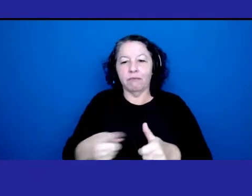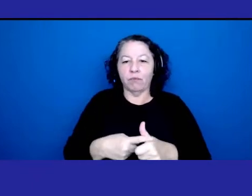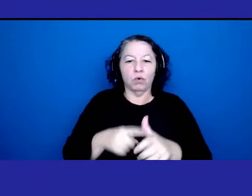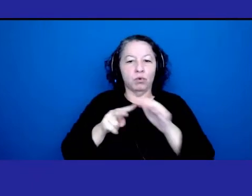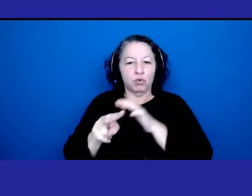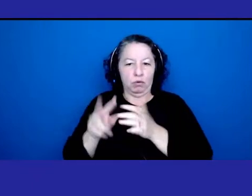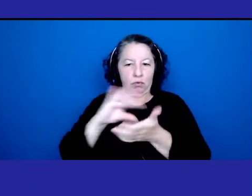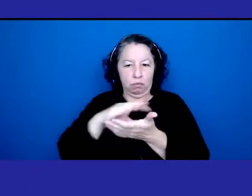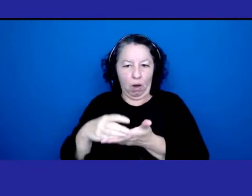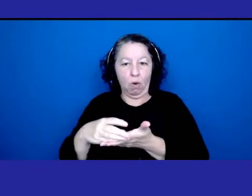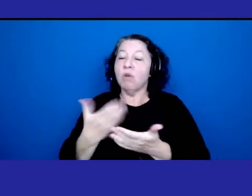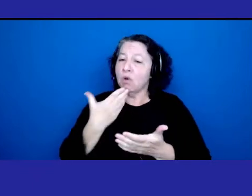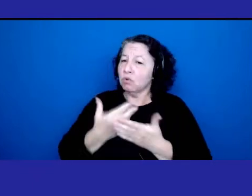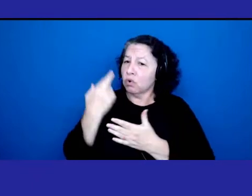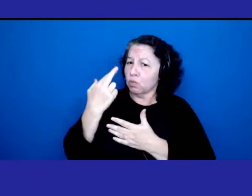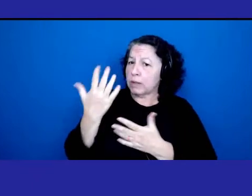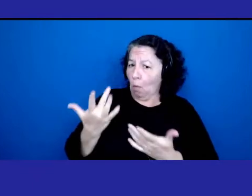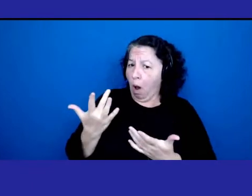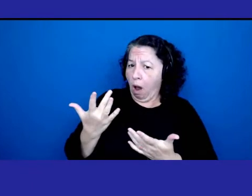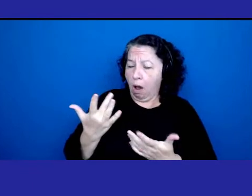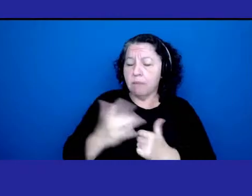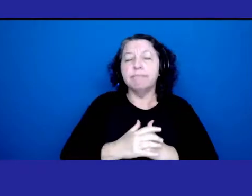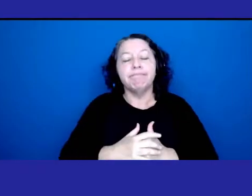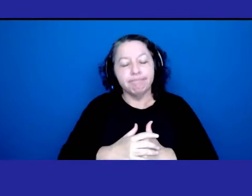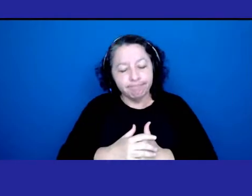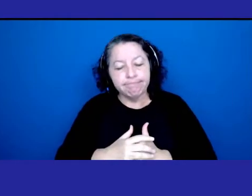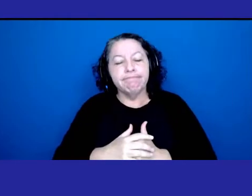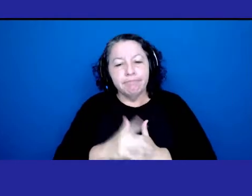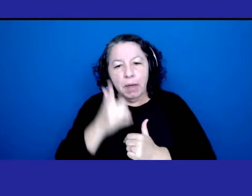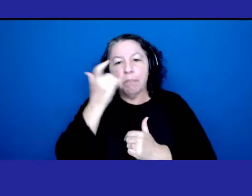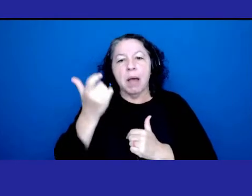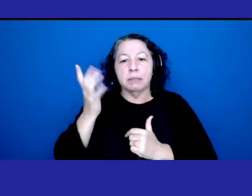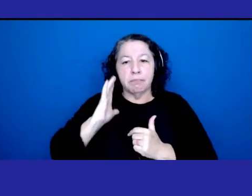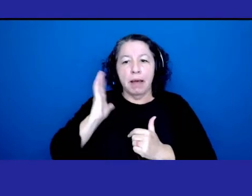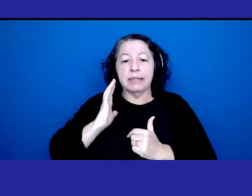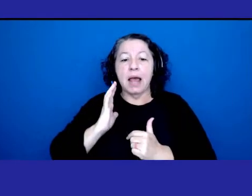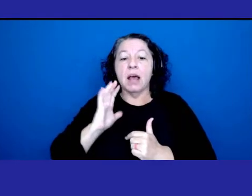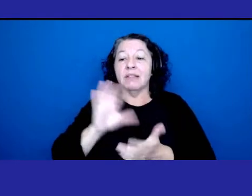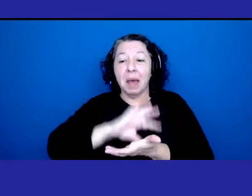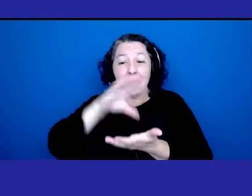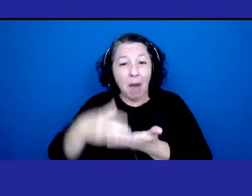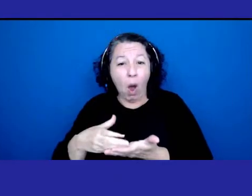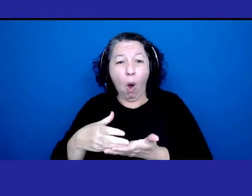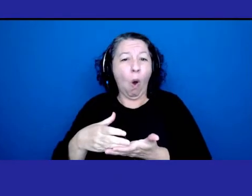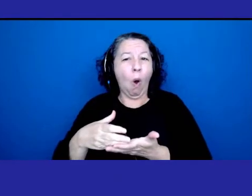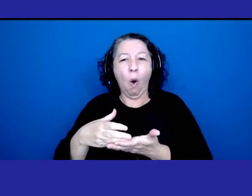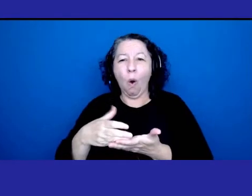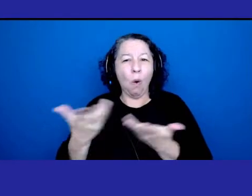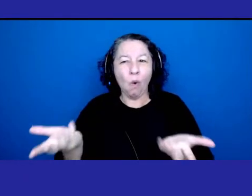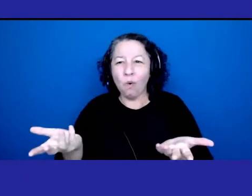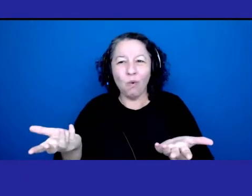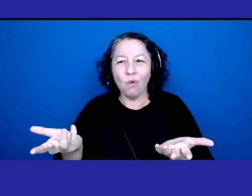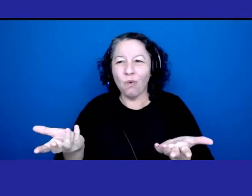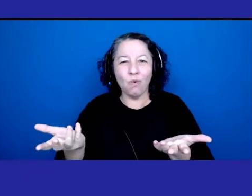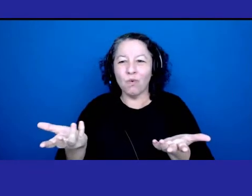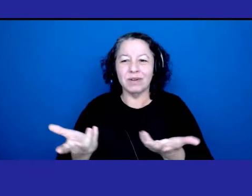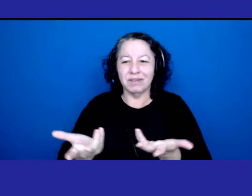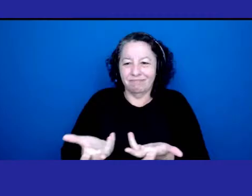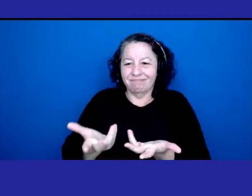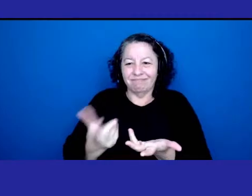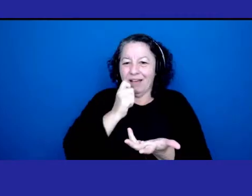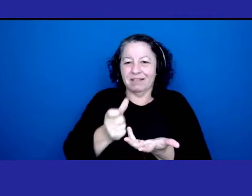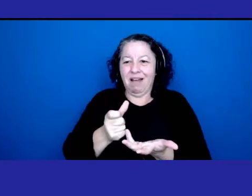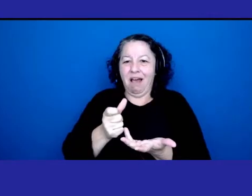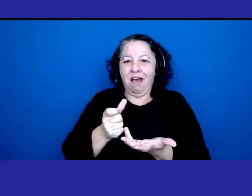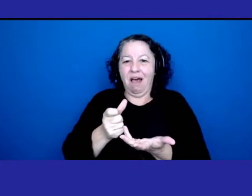there's a good reason for that. It's because at the time the volume was pulled, we did not have a fully functioning